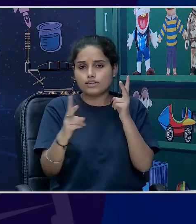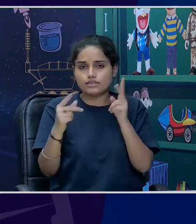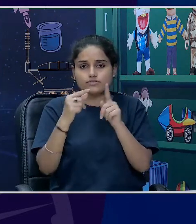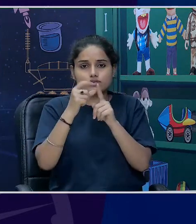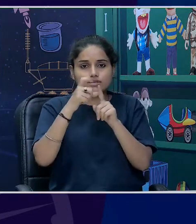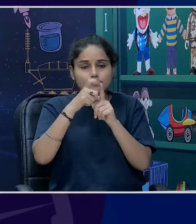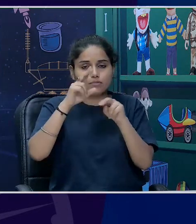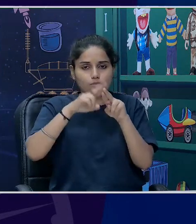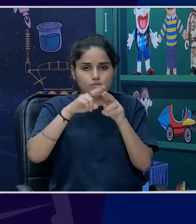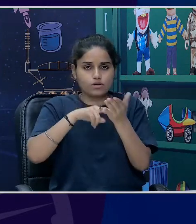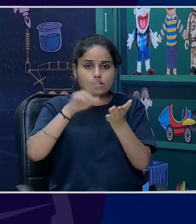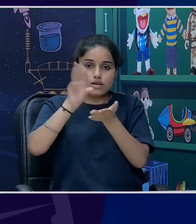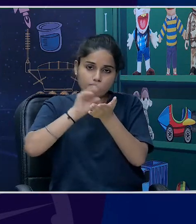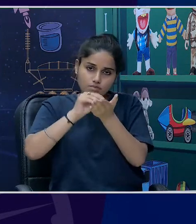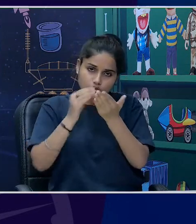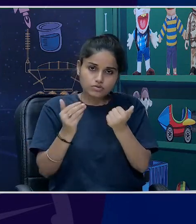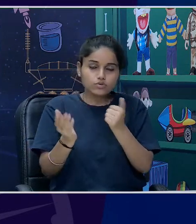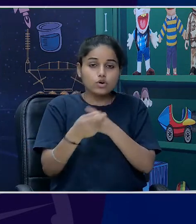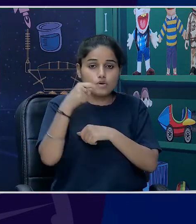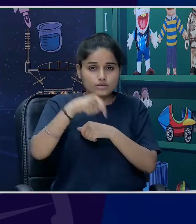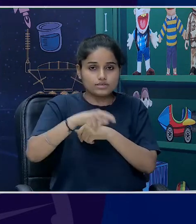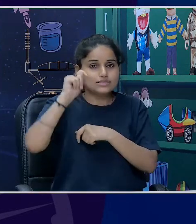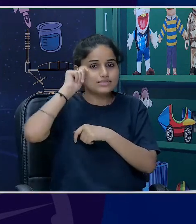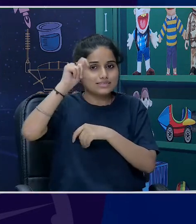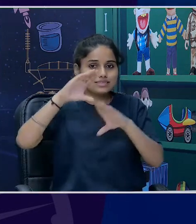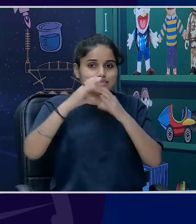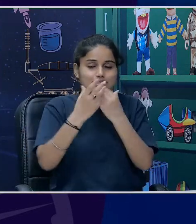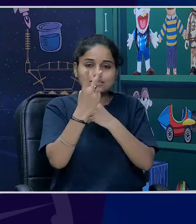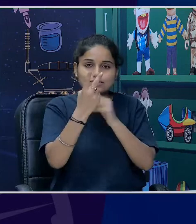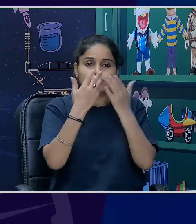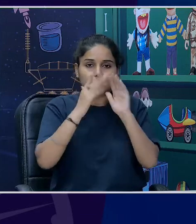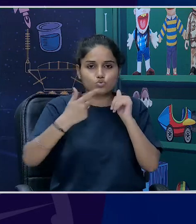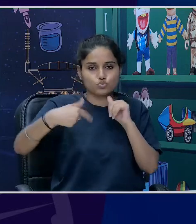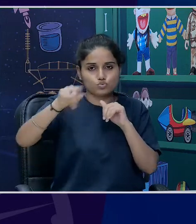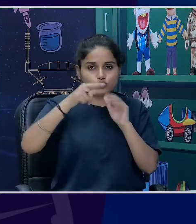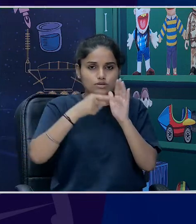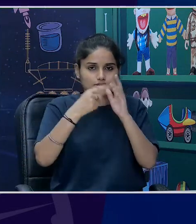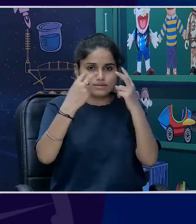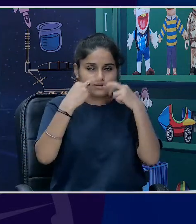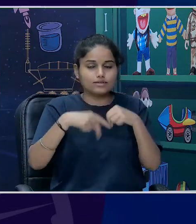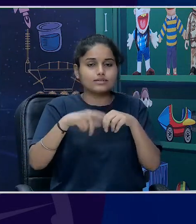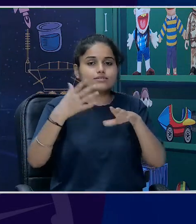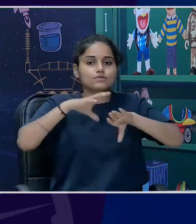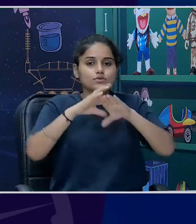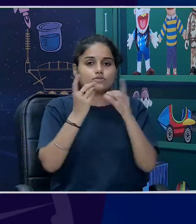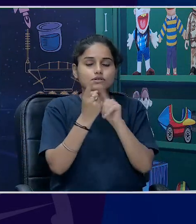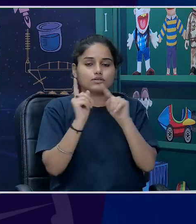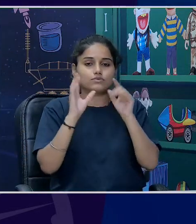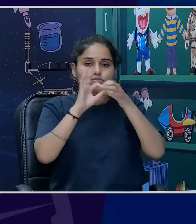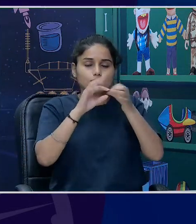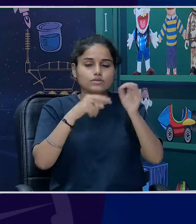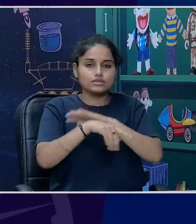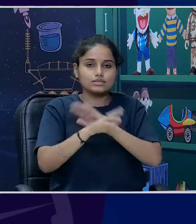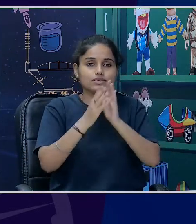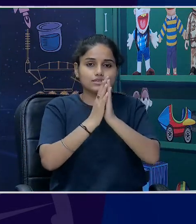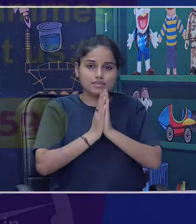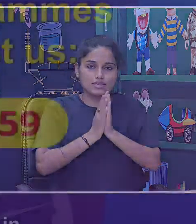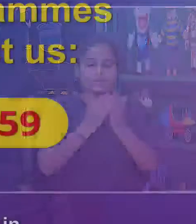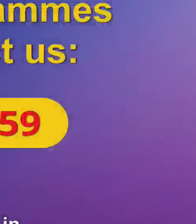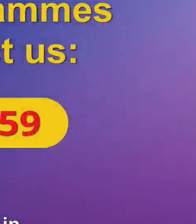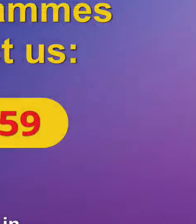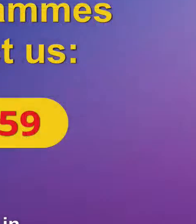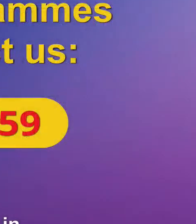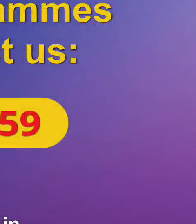version. So this was an English session for standard 2nd students for the inclusive classrooms. Thank you. Namaskar.